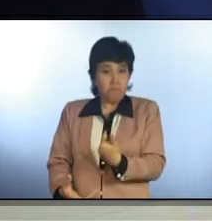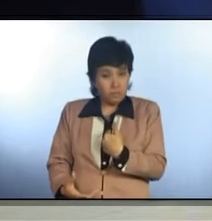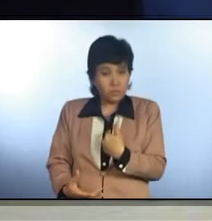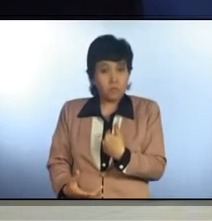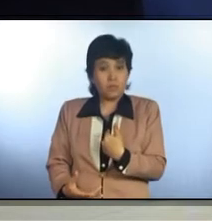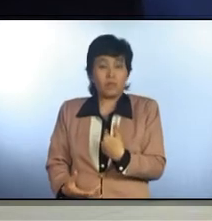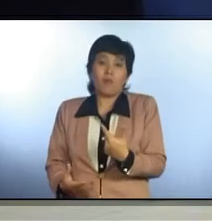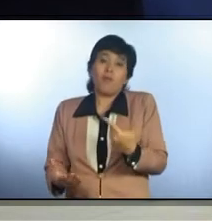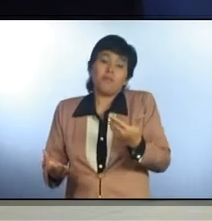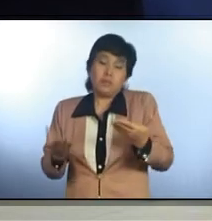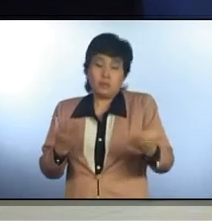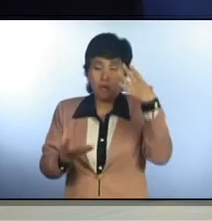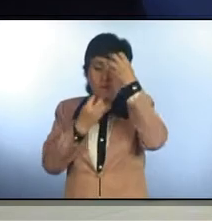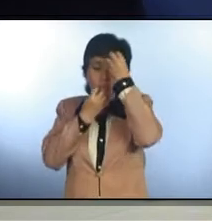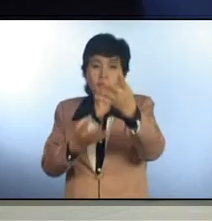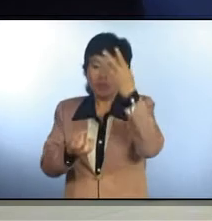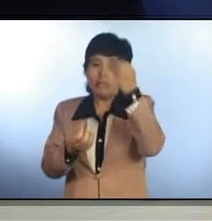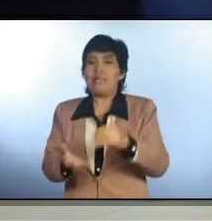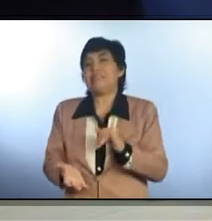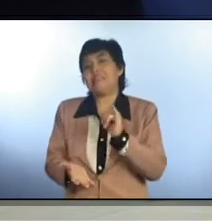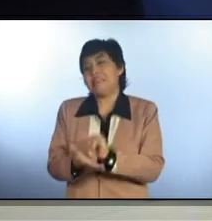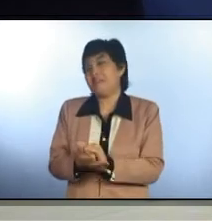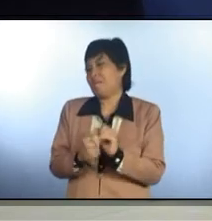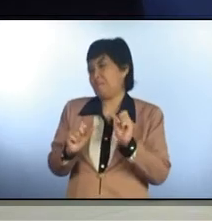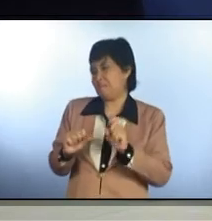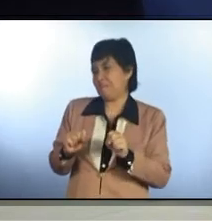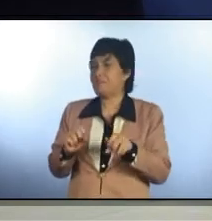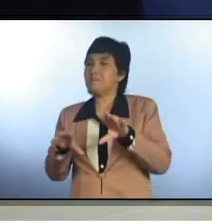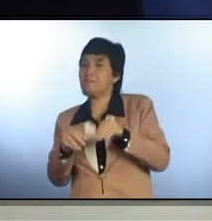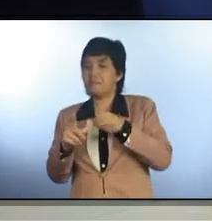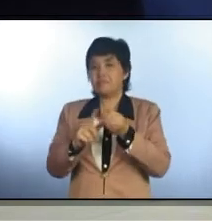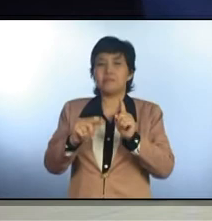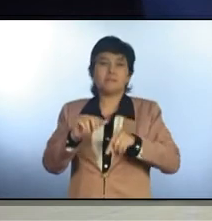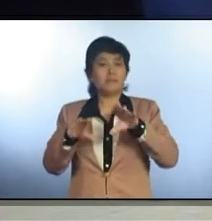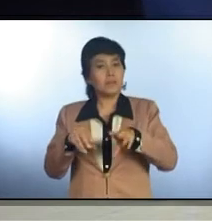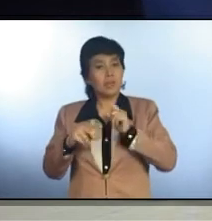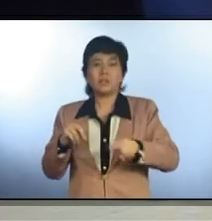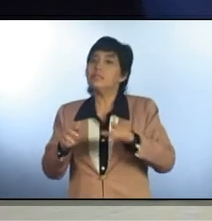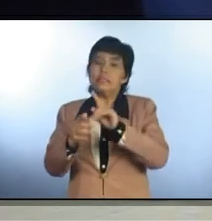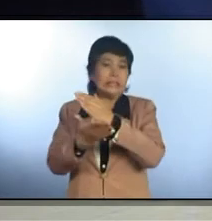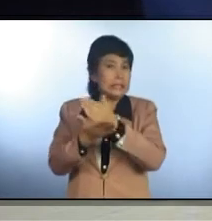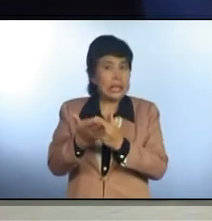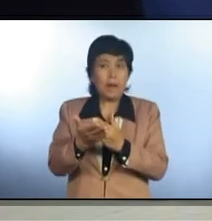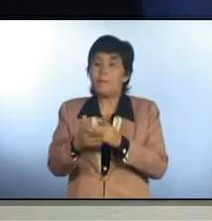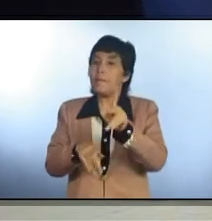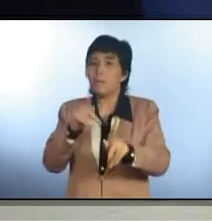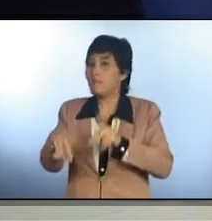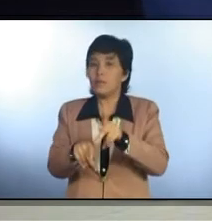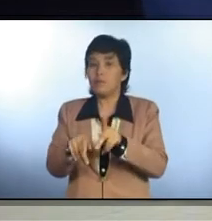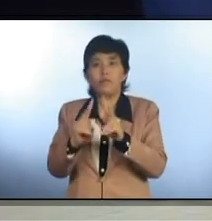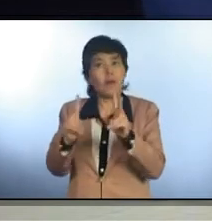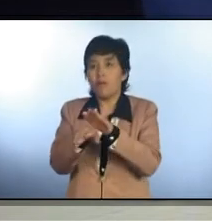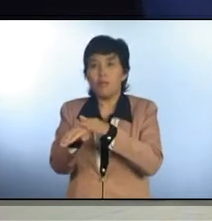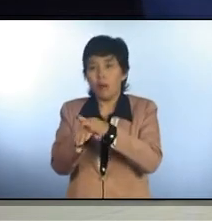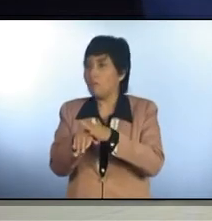or they think that your information is not that real? Okay, some people are persuasive. I mean, whatever they say, people